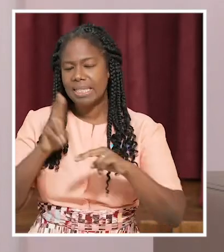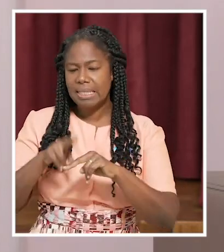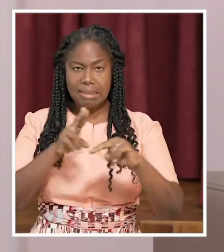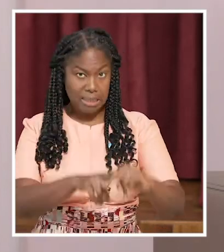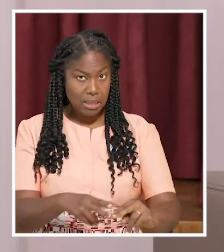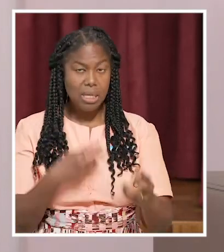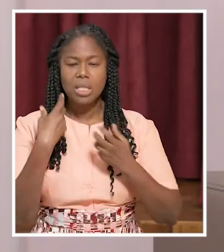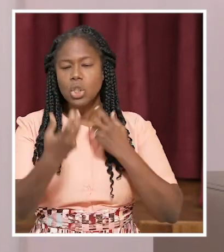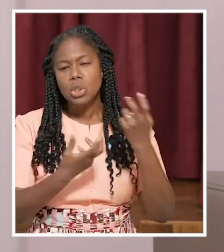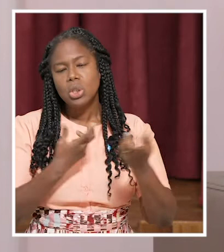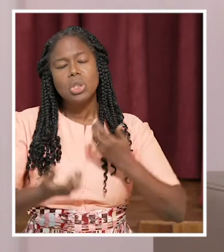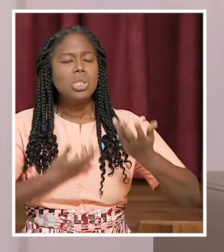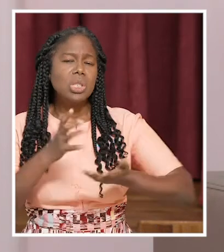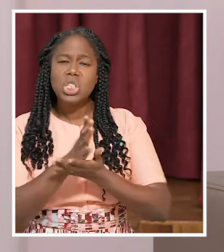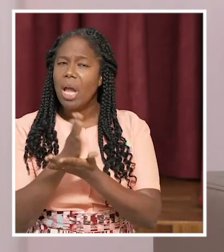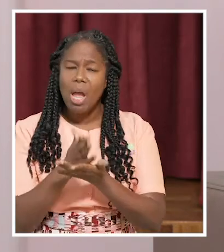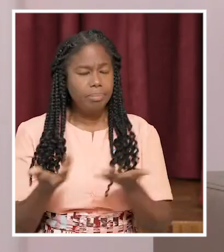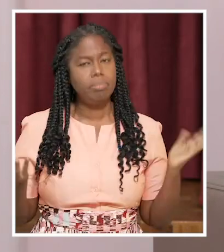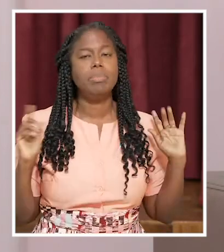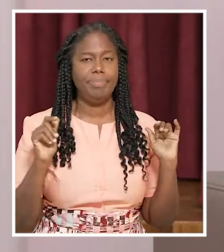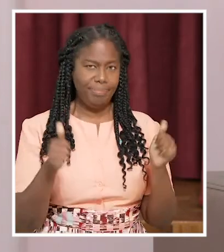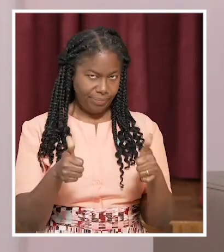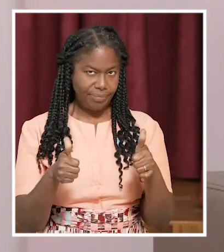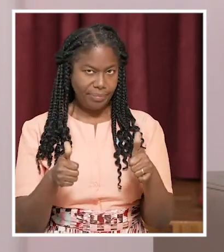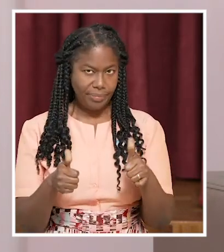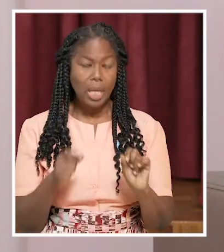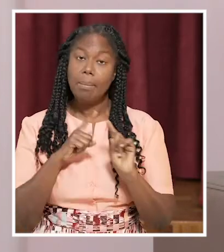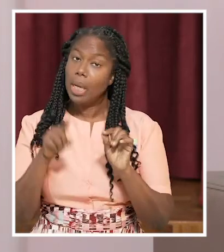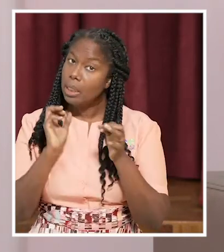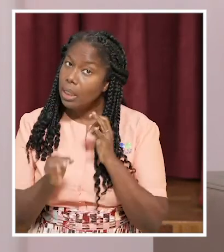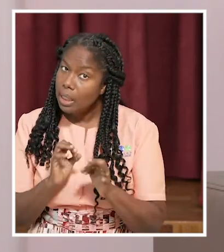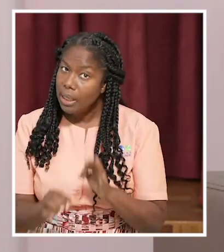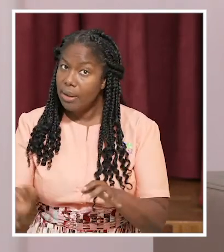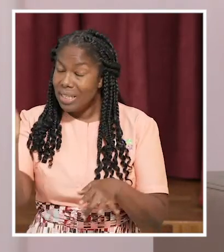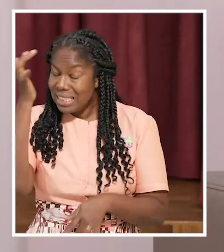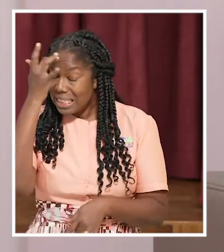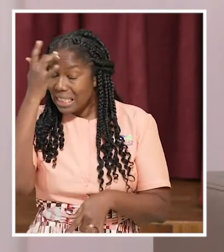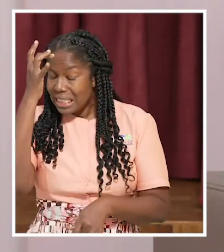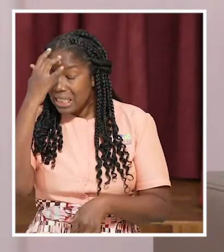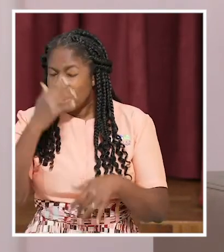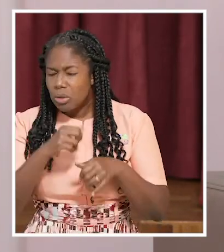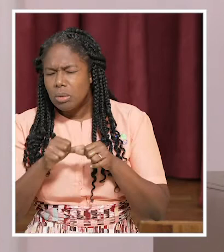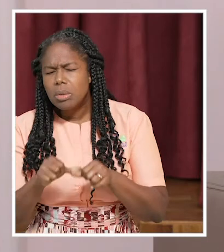persons do not need medication. But if the illness has progressed to a certain extent,